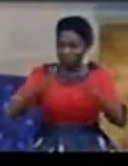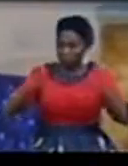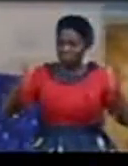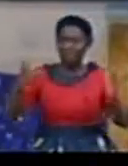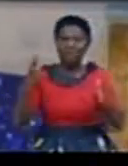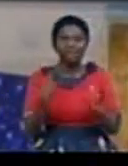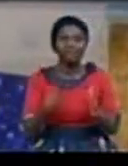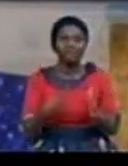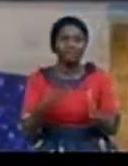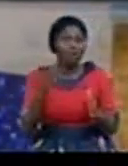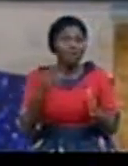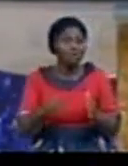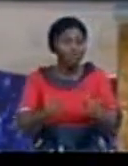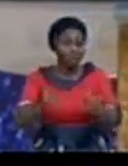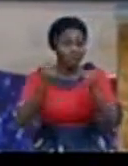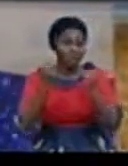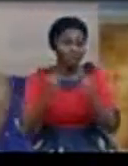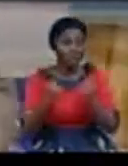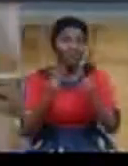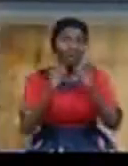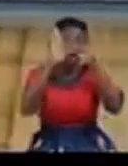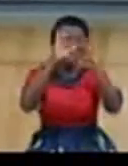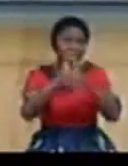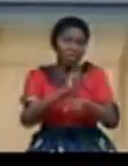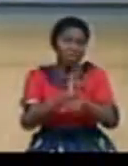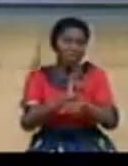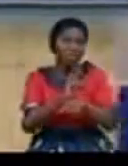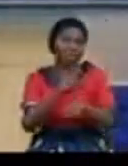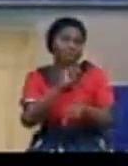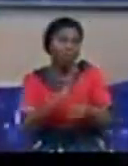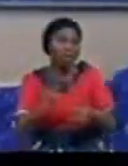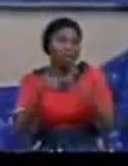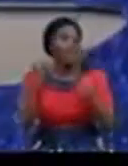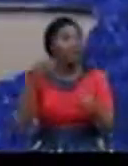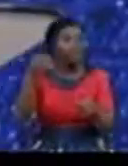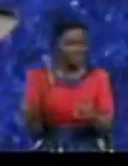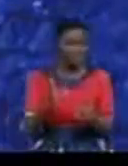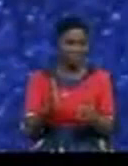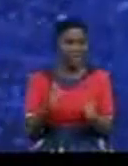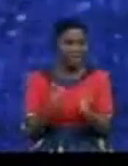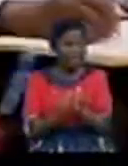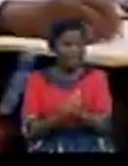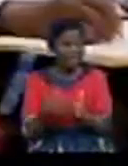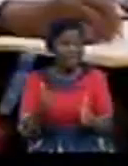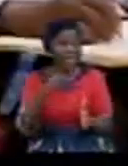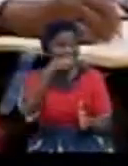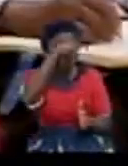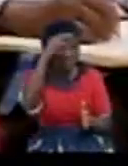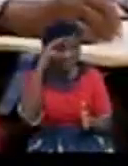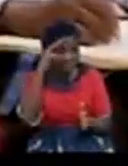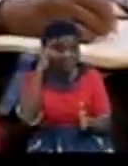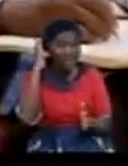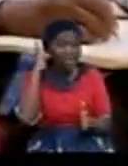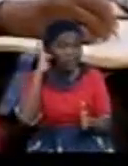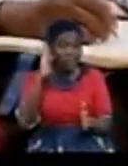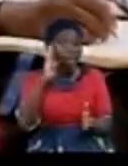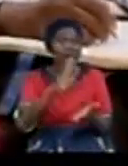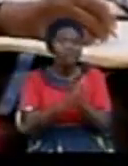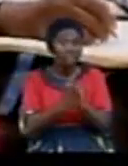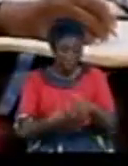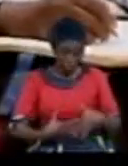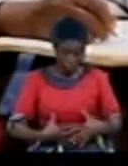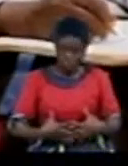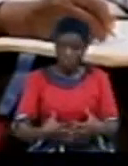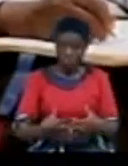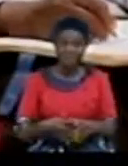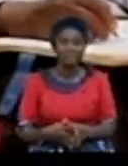the miracle working power of God. A virgin shall be with child. It's